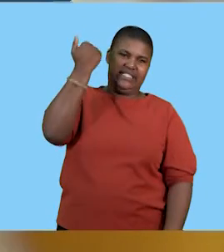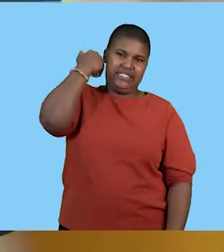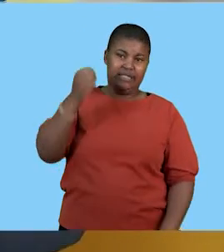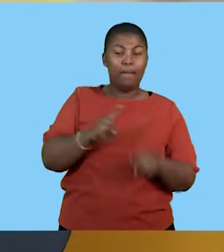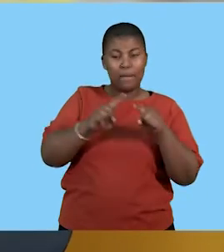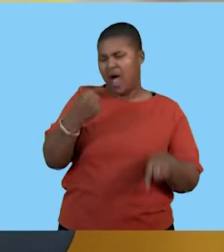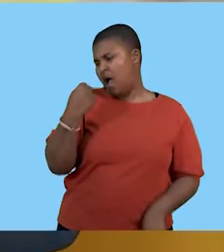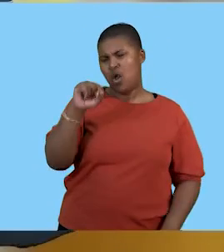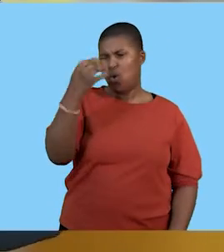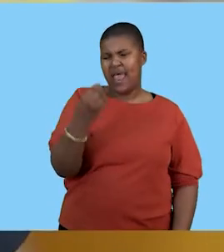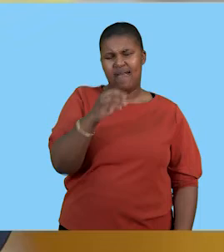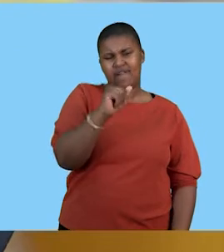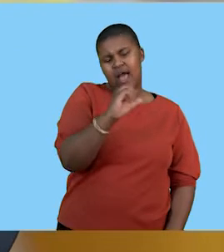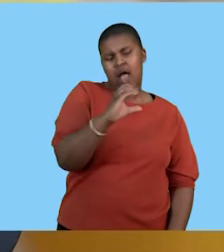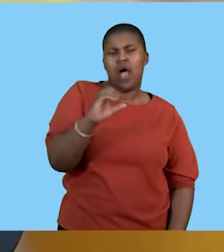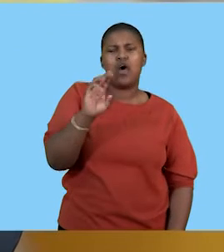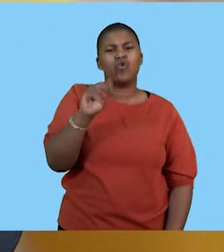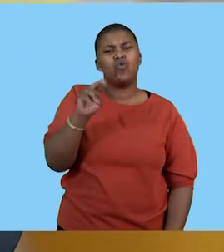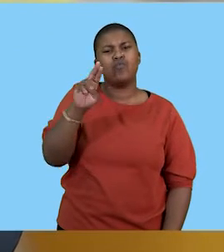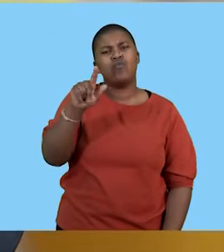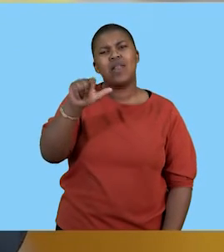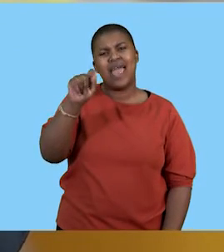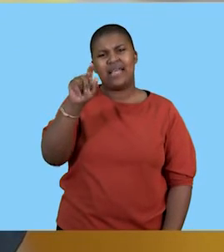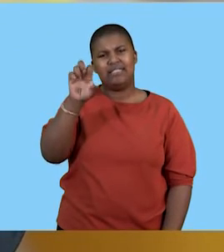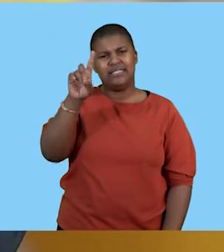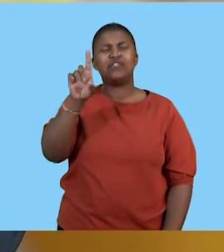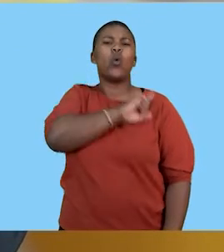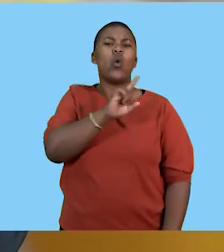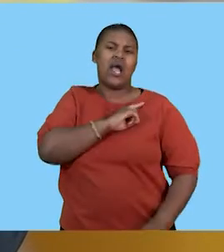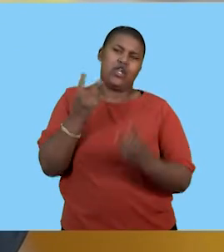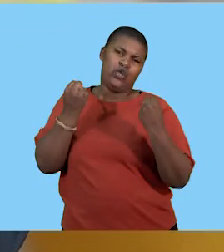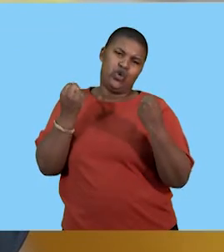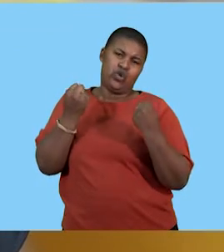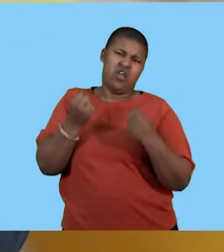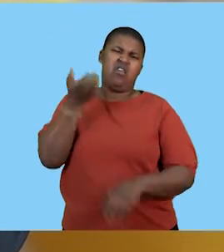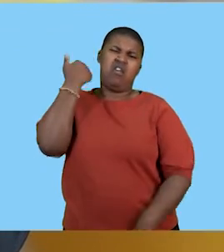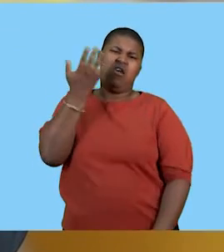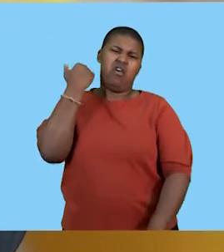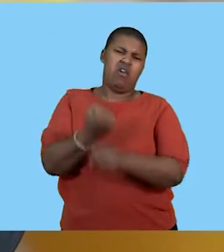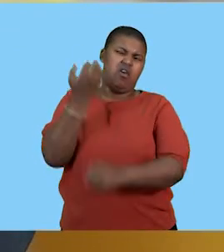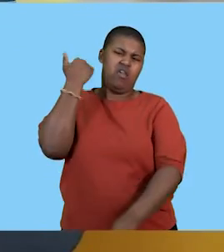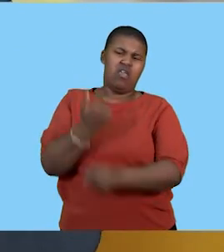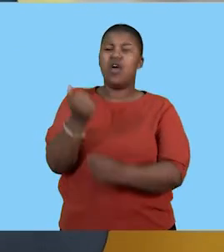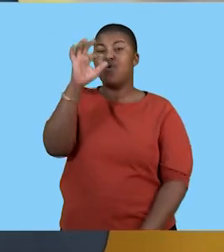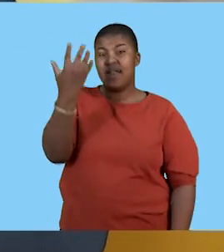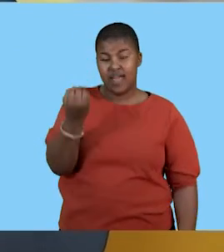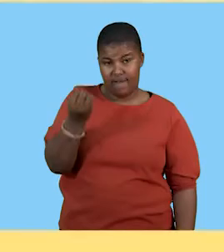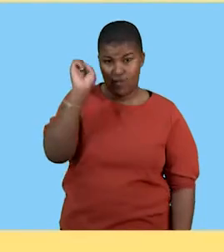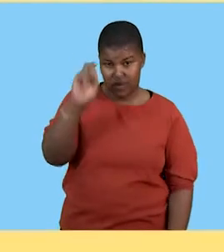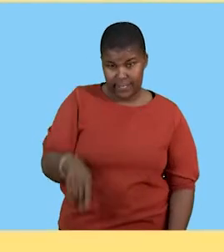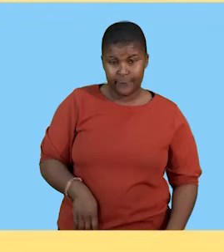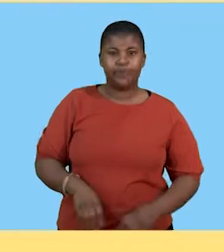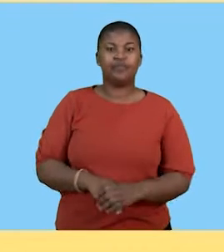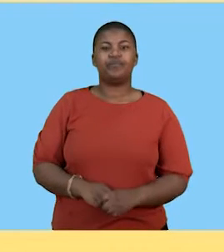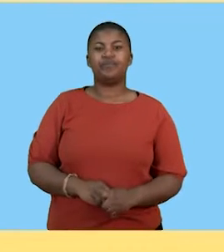So this is new. It will not have accumulated depreciation because it was not there in the previous years. So take the 30,000.